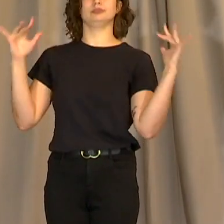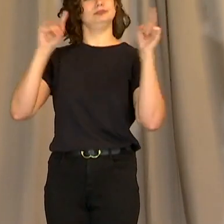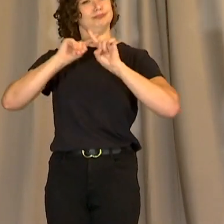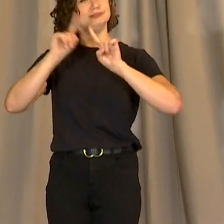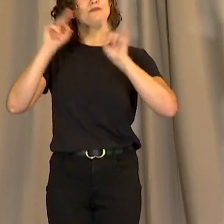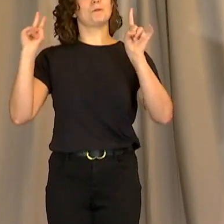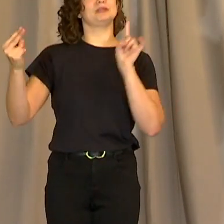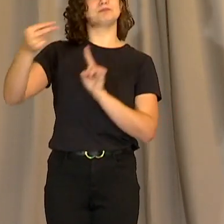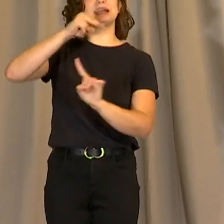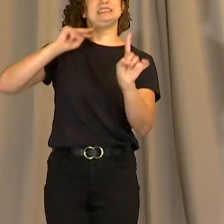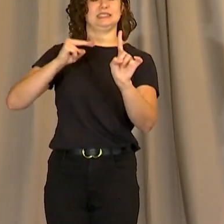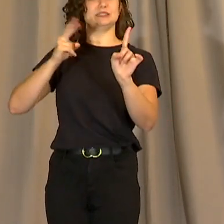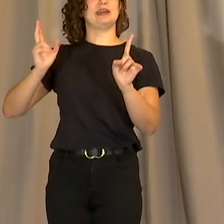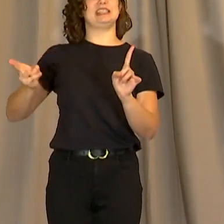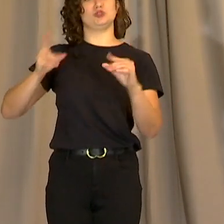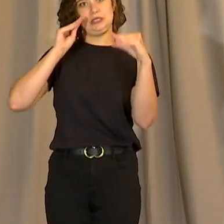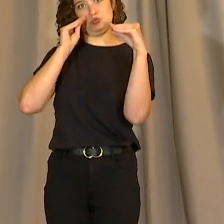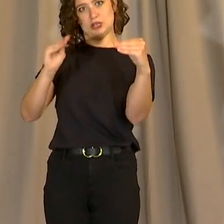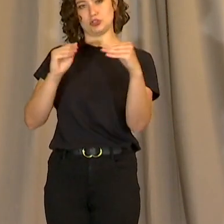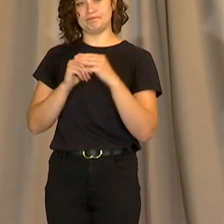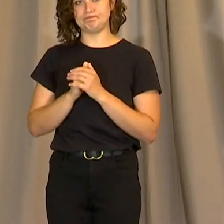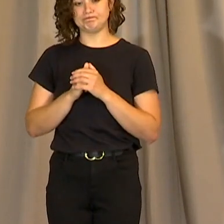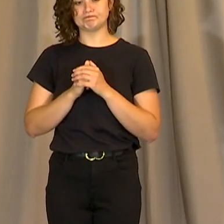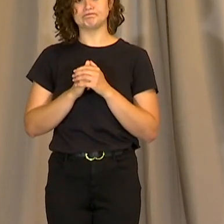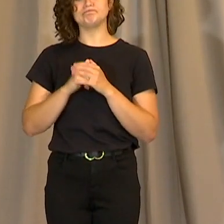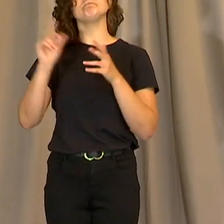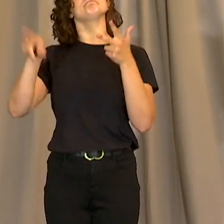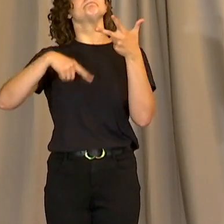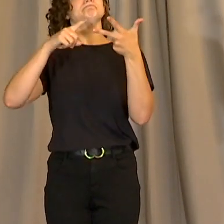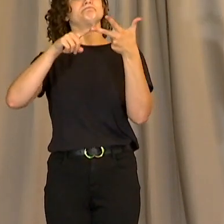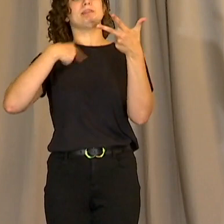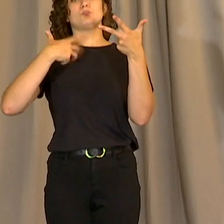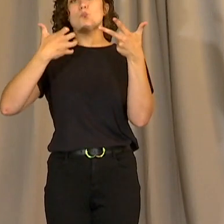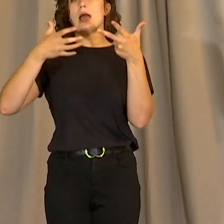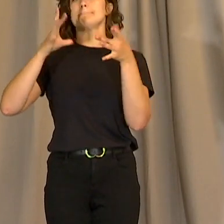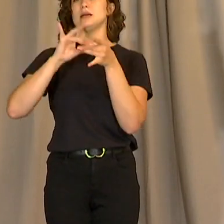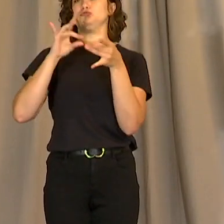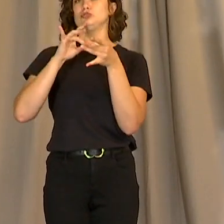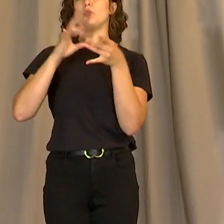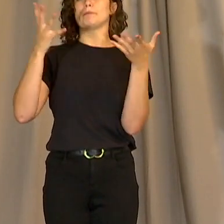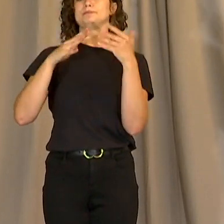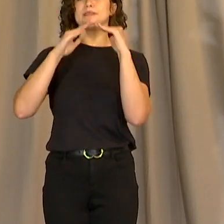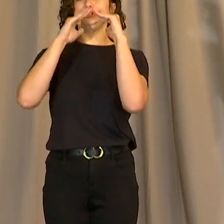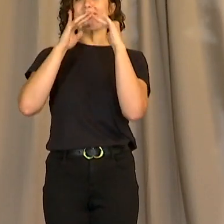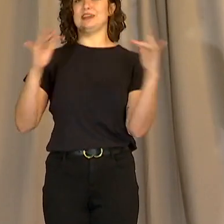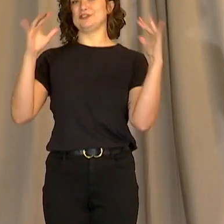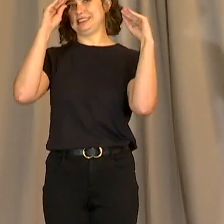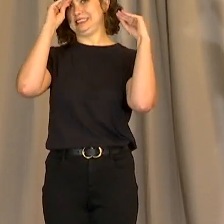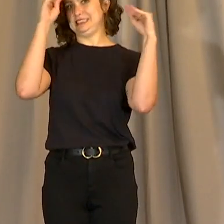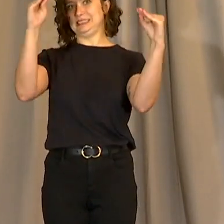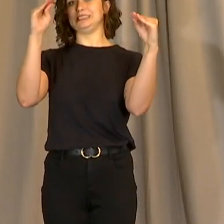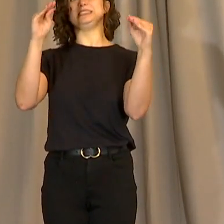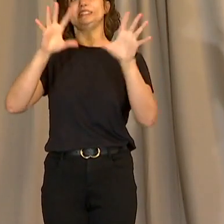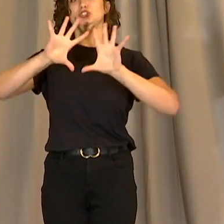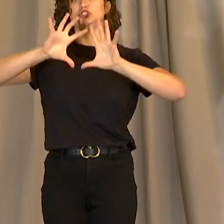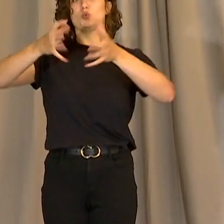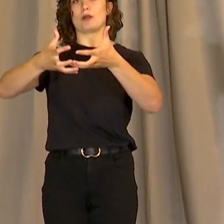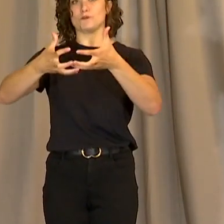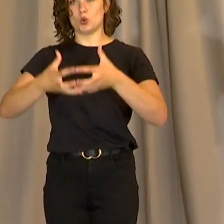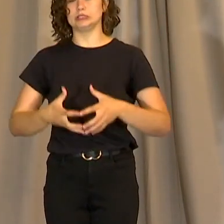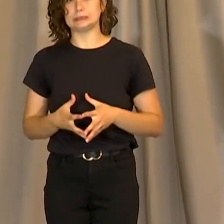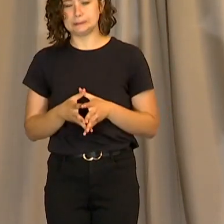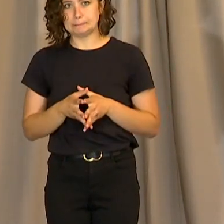history instruction. The third and final one that I want to mention is the diversifying the teacher workforce. We